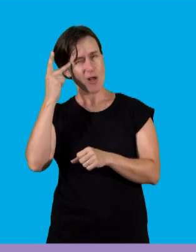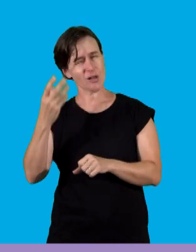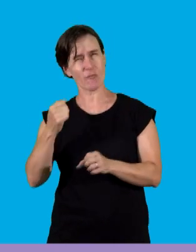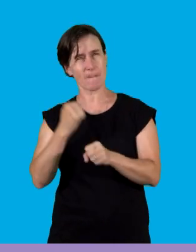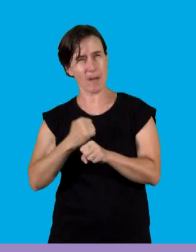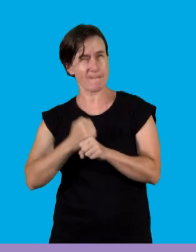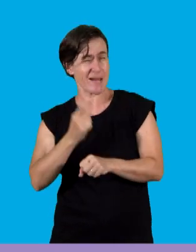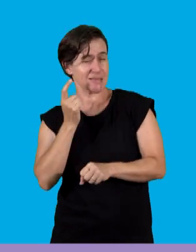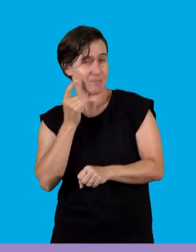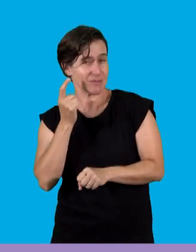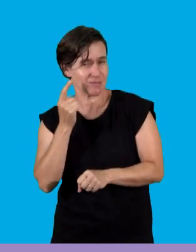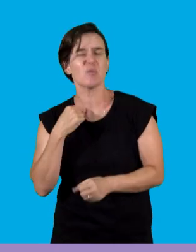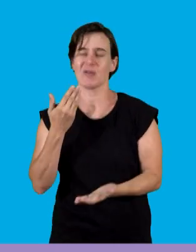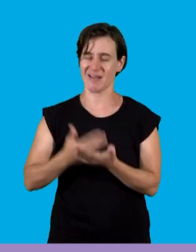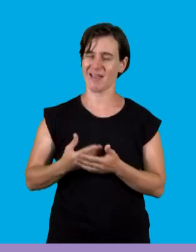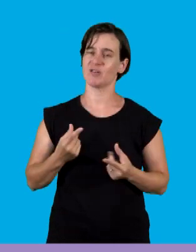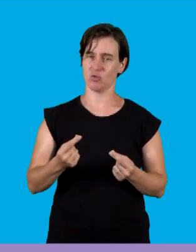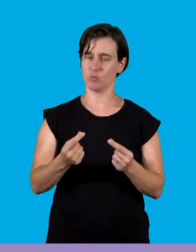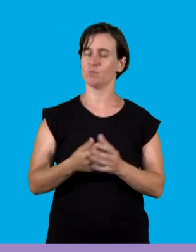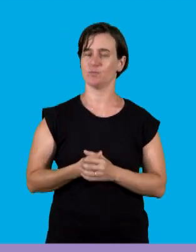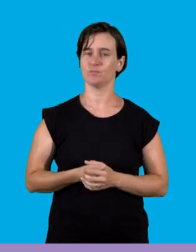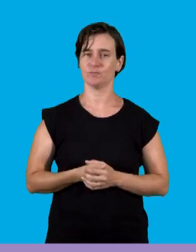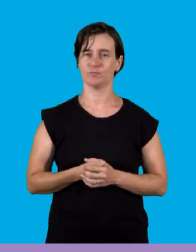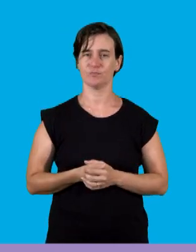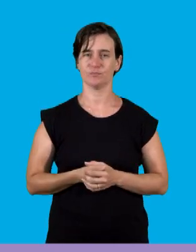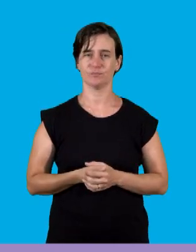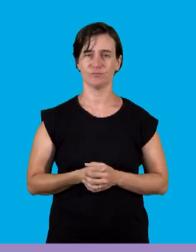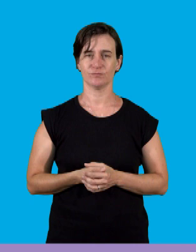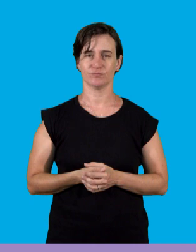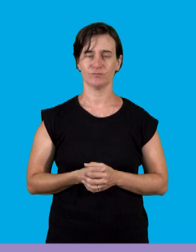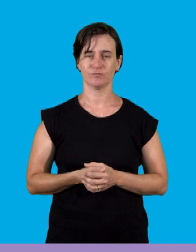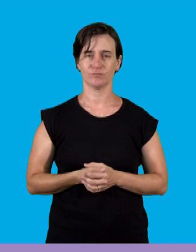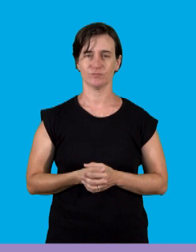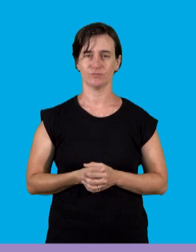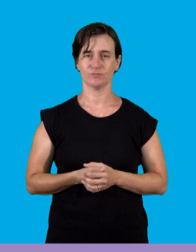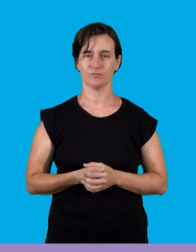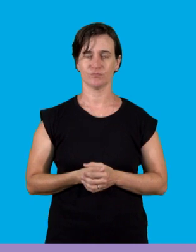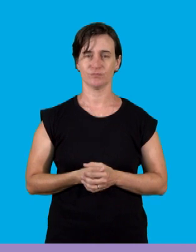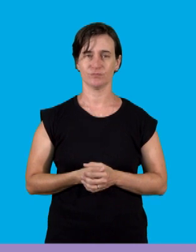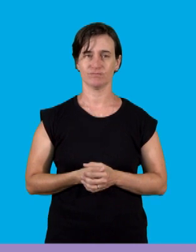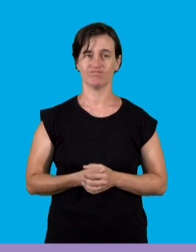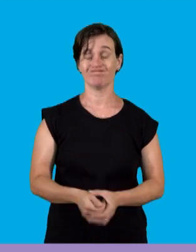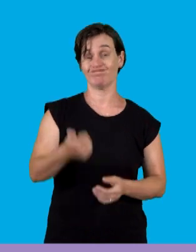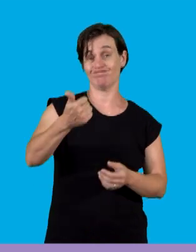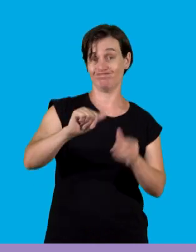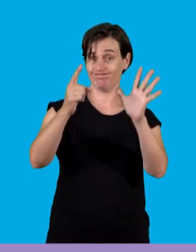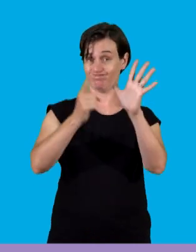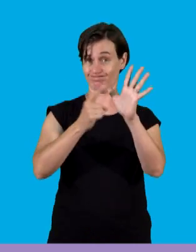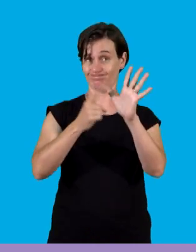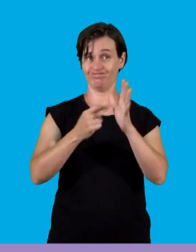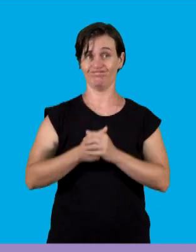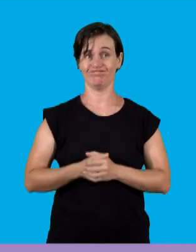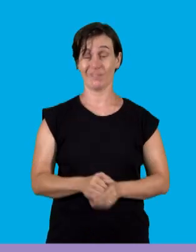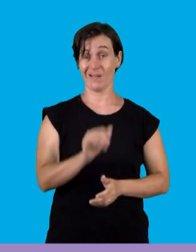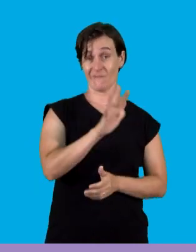our knowledge, we definitely can do these sums. Then let's look at the next one